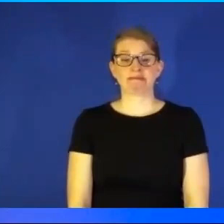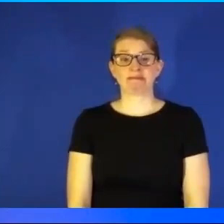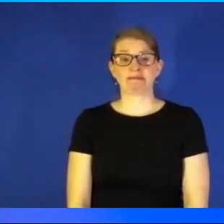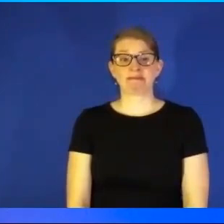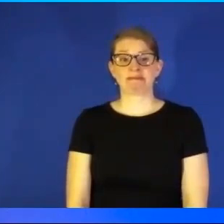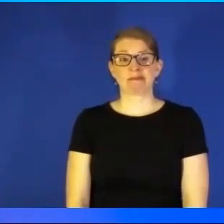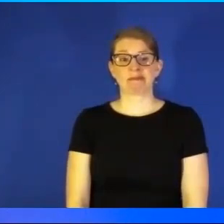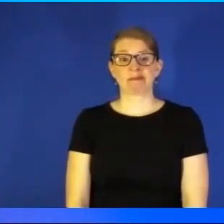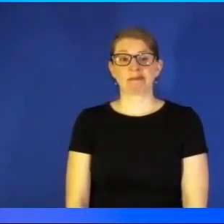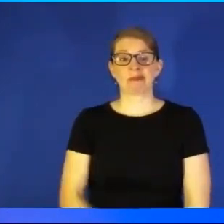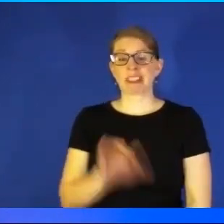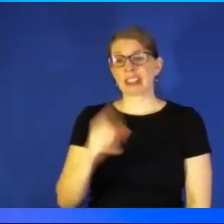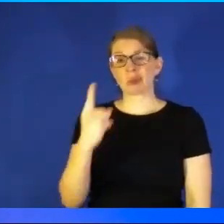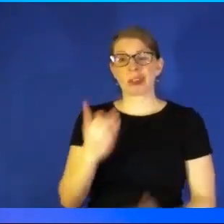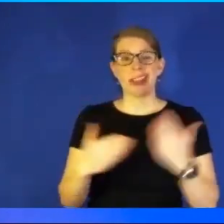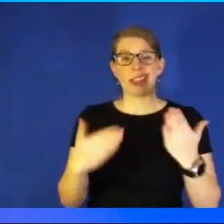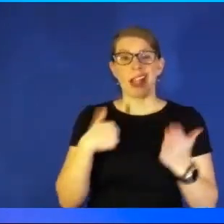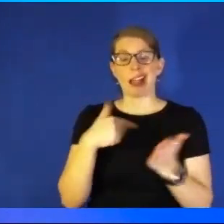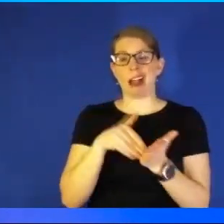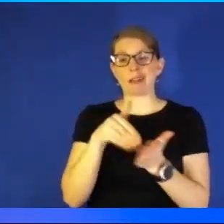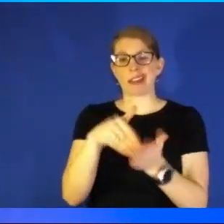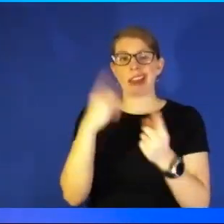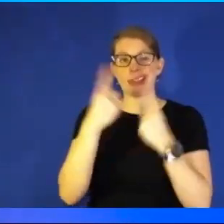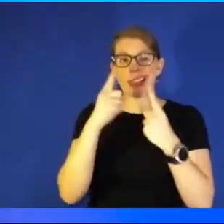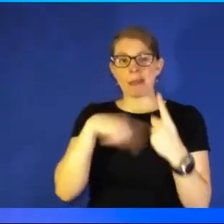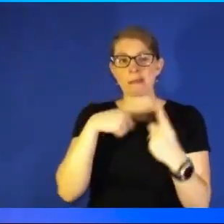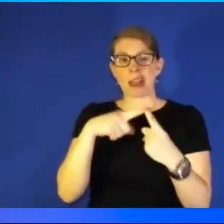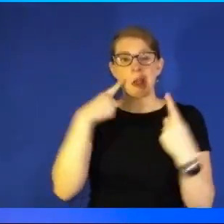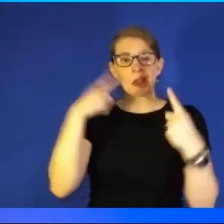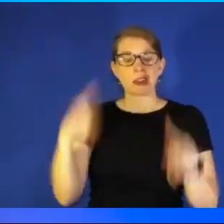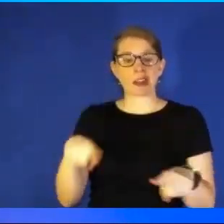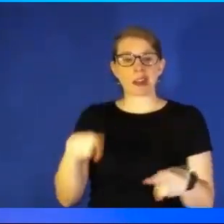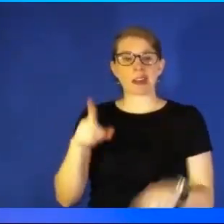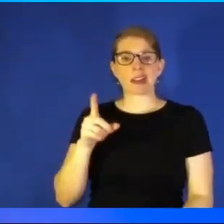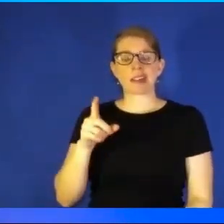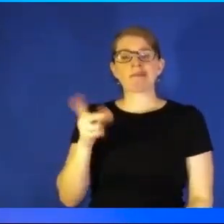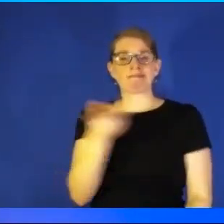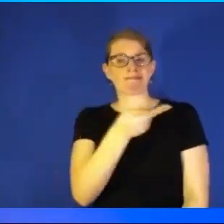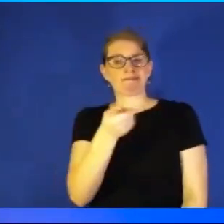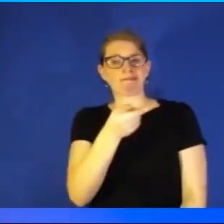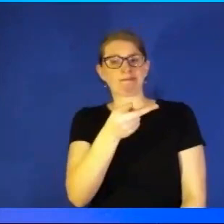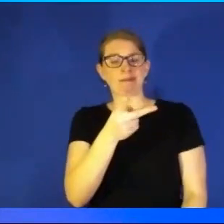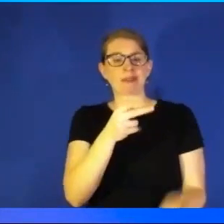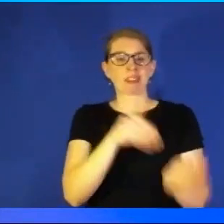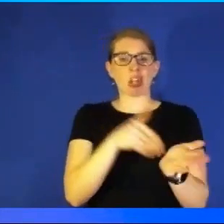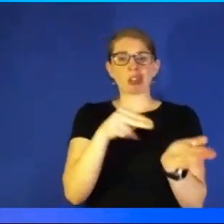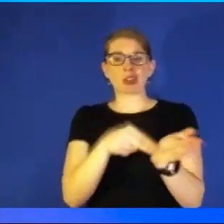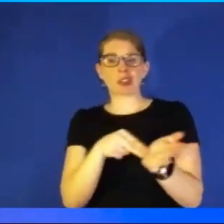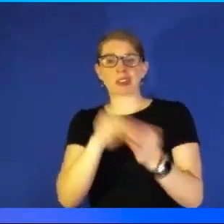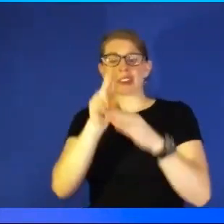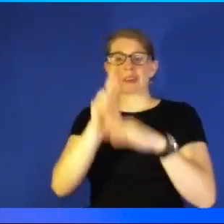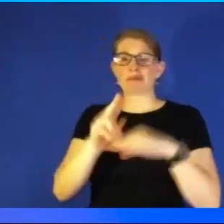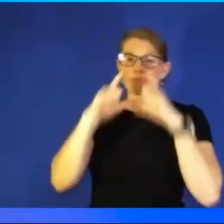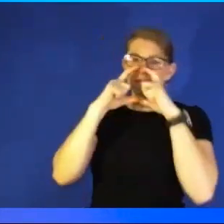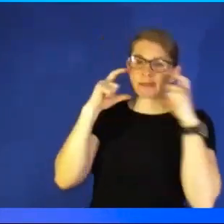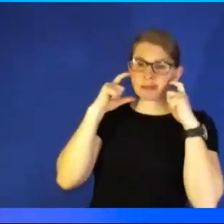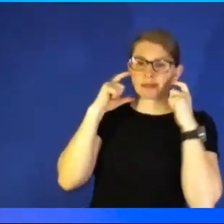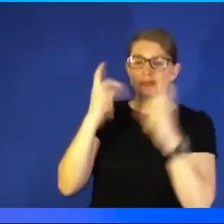one thing I often think about. I do agree with Dr. Porter-Williamson in Maryland about masking and vaccination, and we need to keep those things